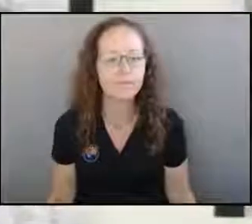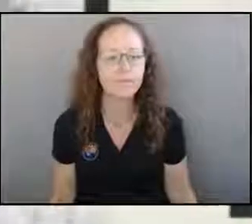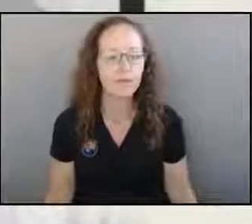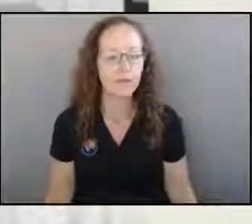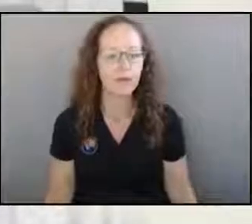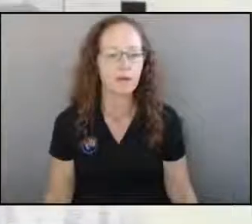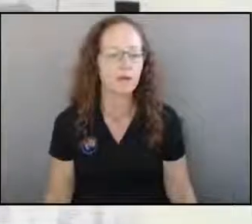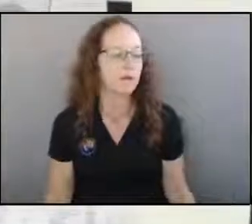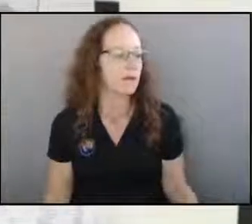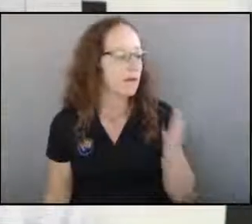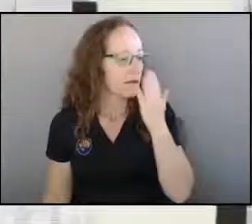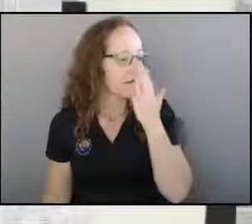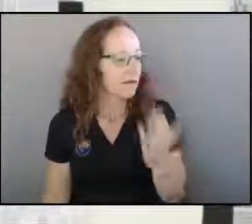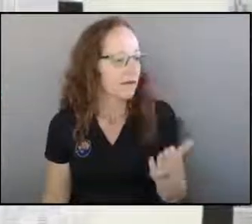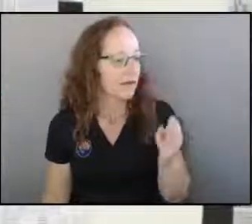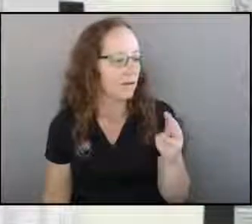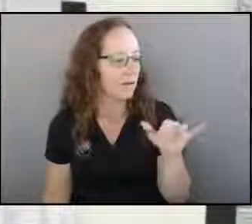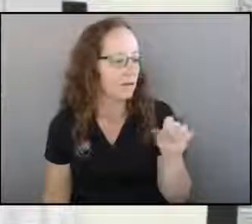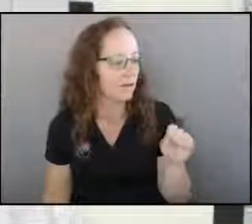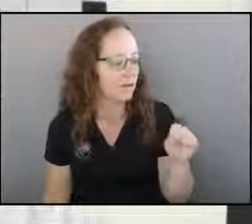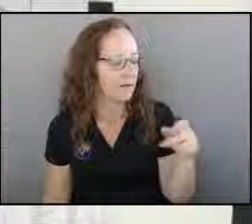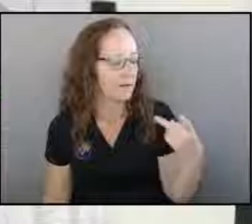Thank you, Ms. Prescott, and good evening.